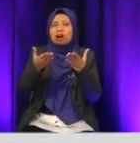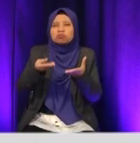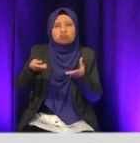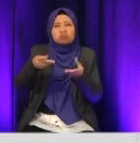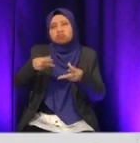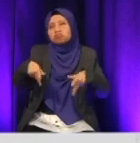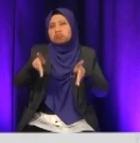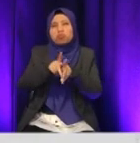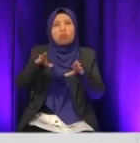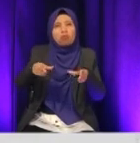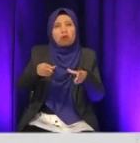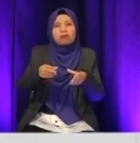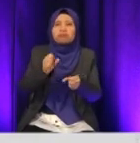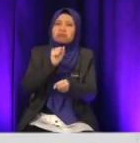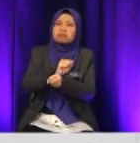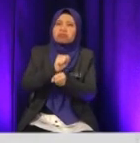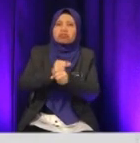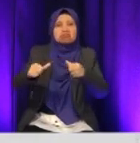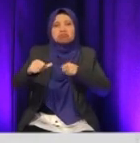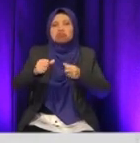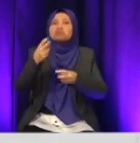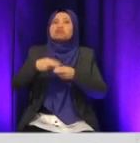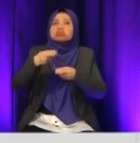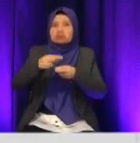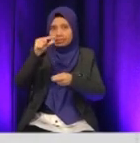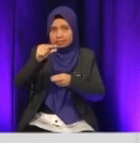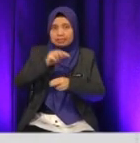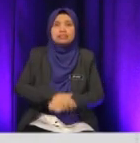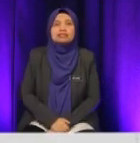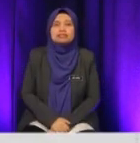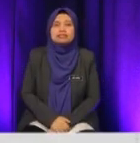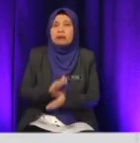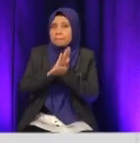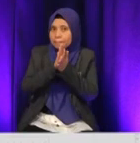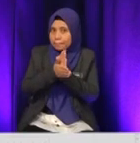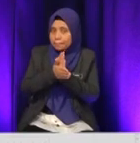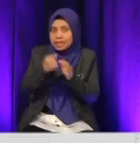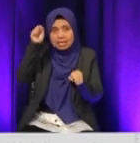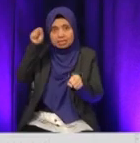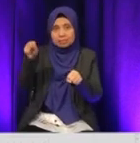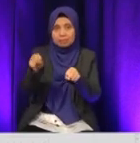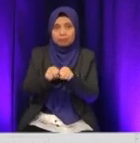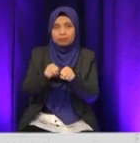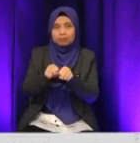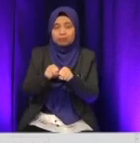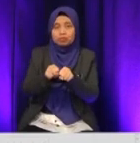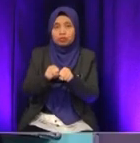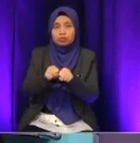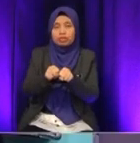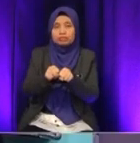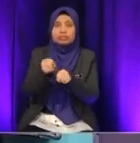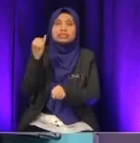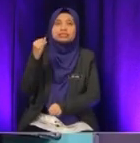people to help to paint a youth center. Yes, a youth center is a large area too, so yes. we definitely need a larger number of people to help